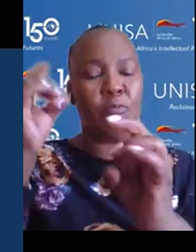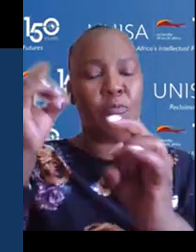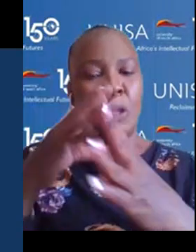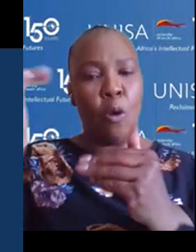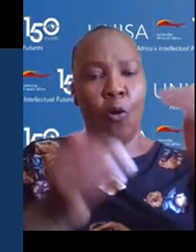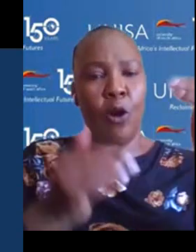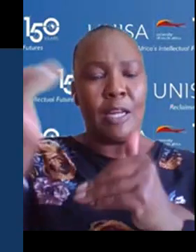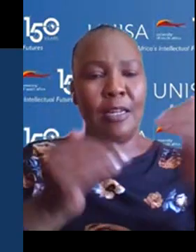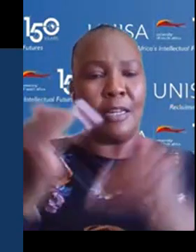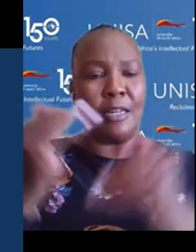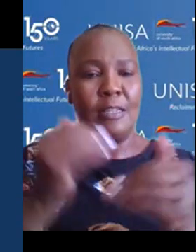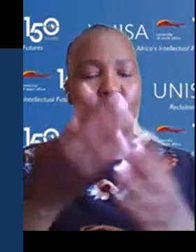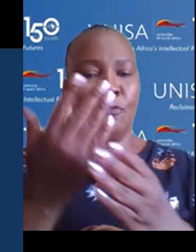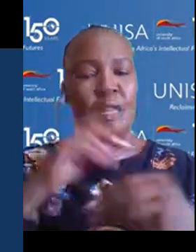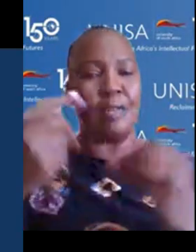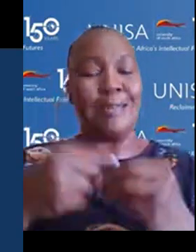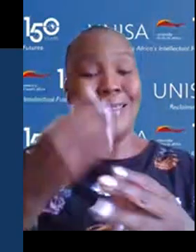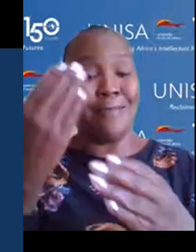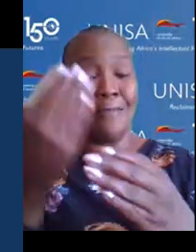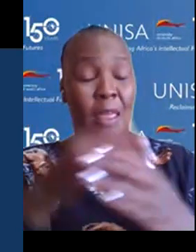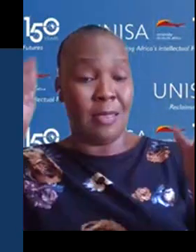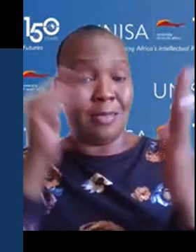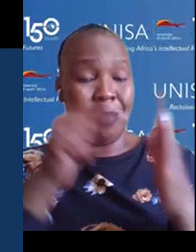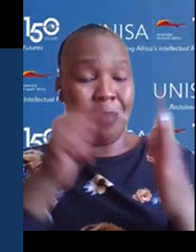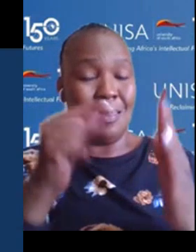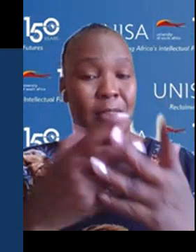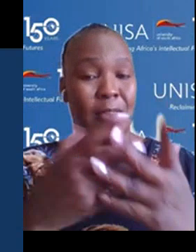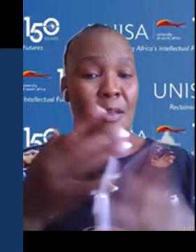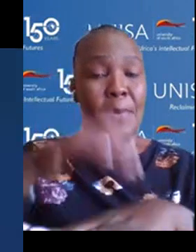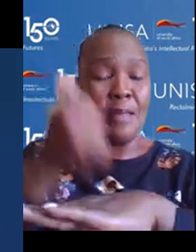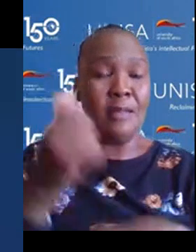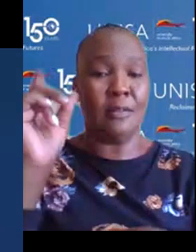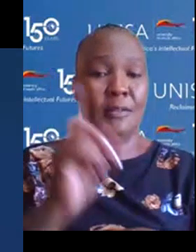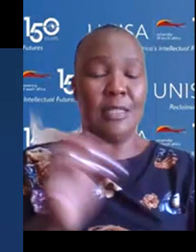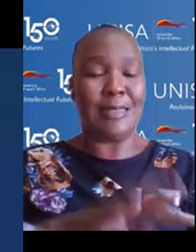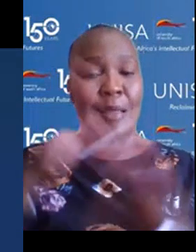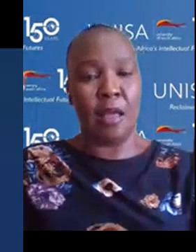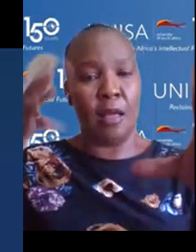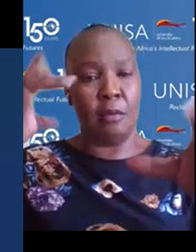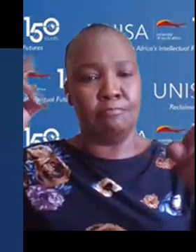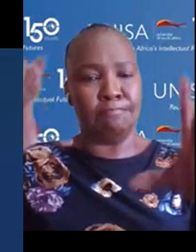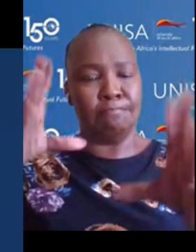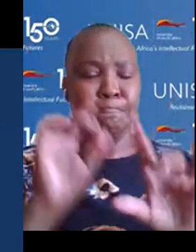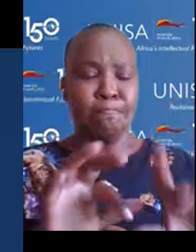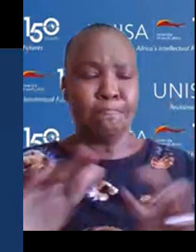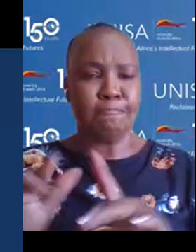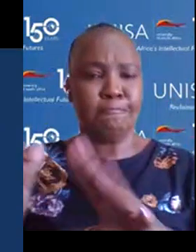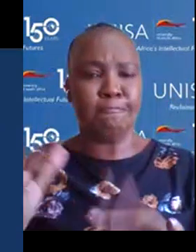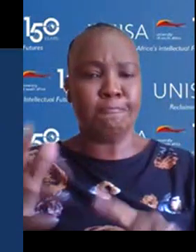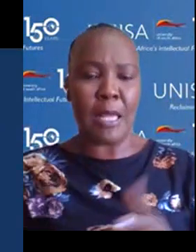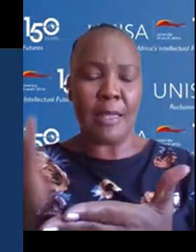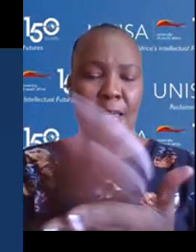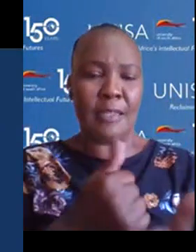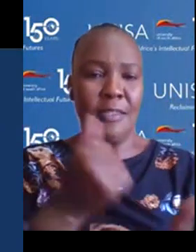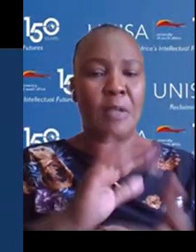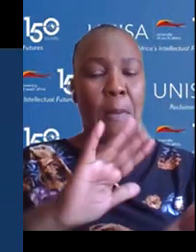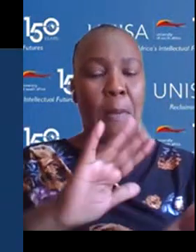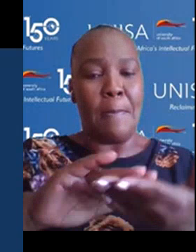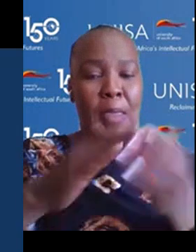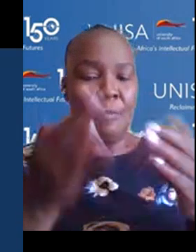really what folders are about. And then the files is basically the information that we type up and that we save becomes a